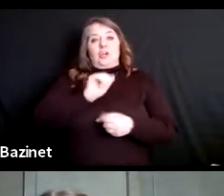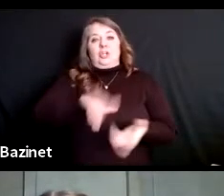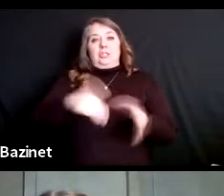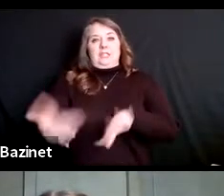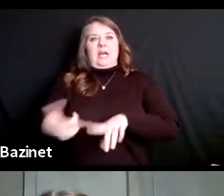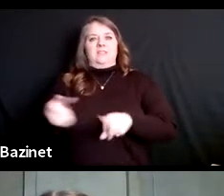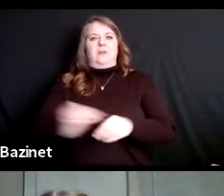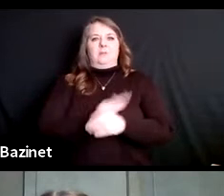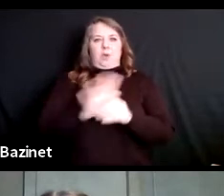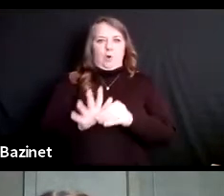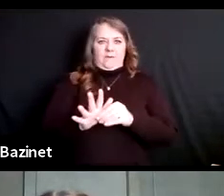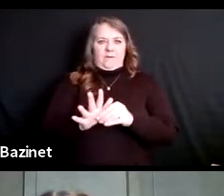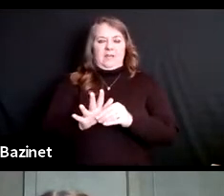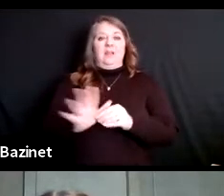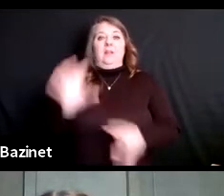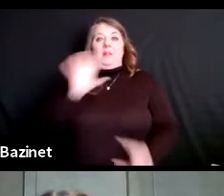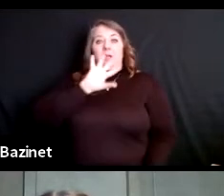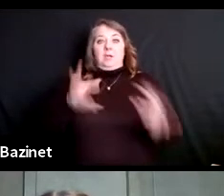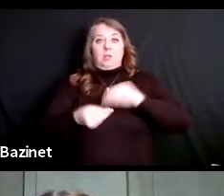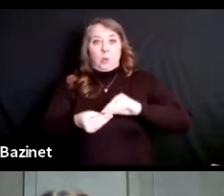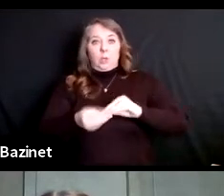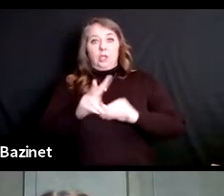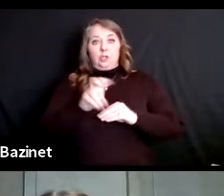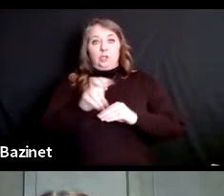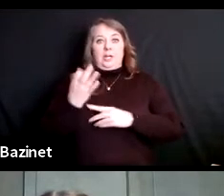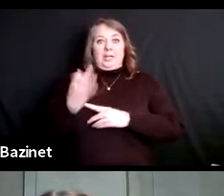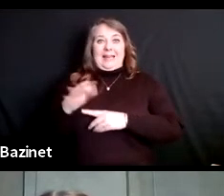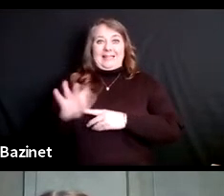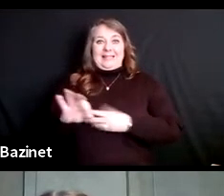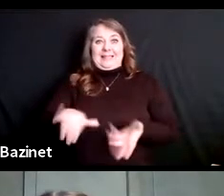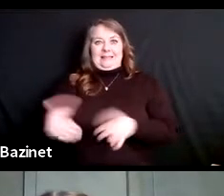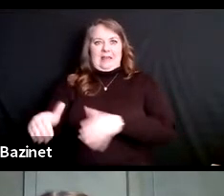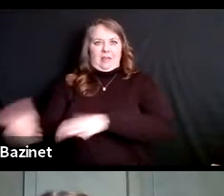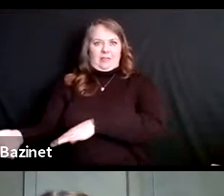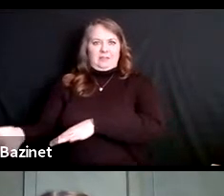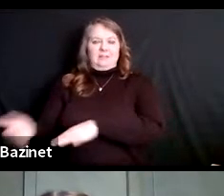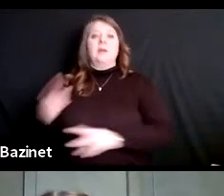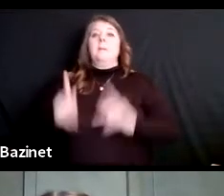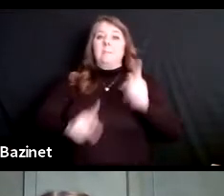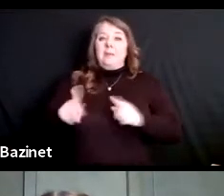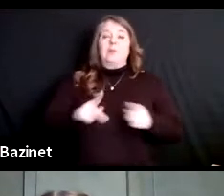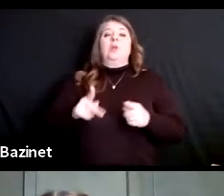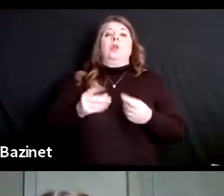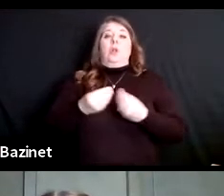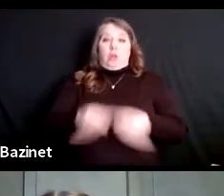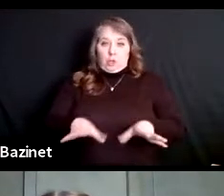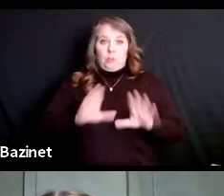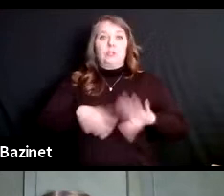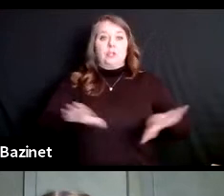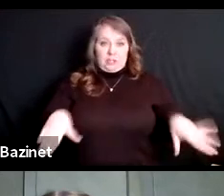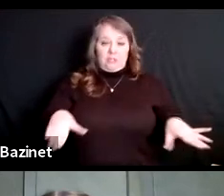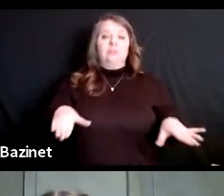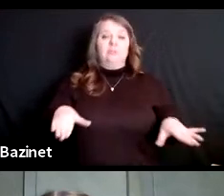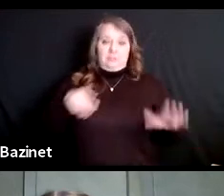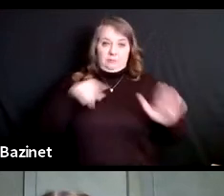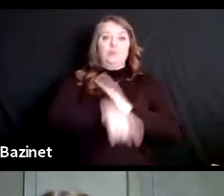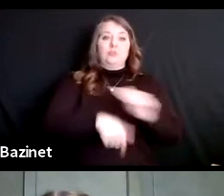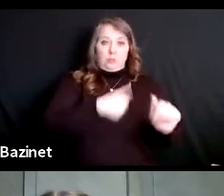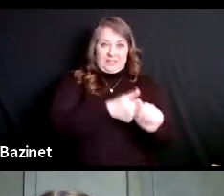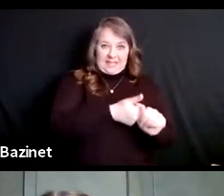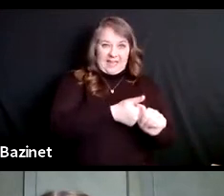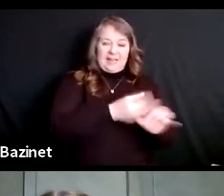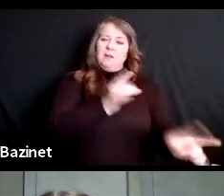total 219. People have been losing their children to suicide, and it's terrible.